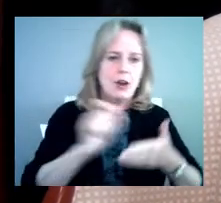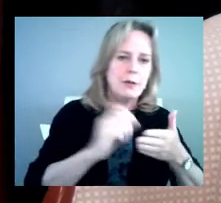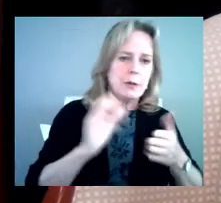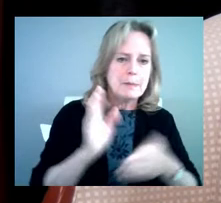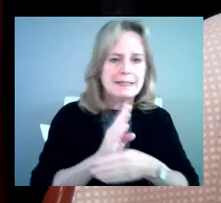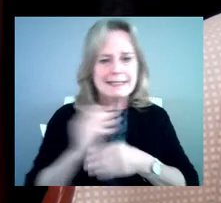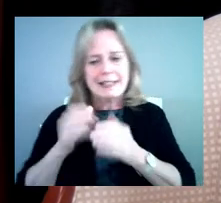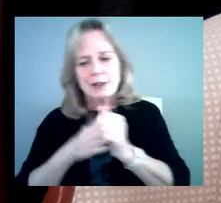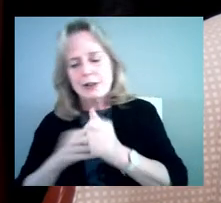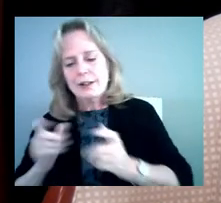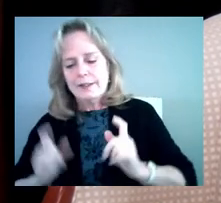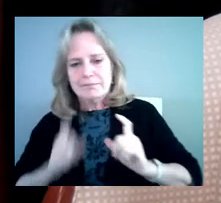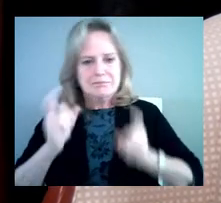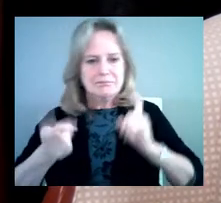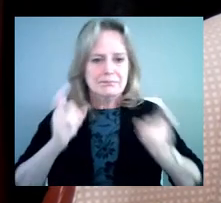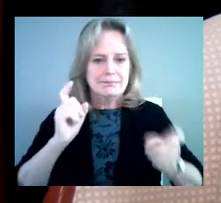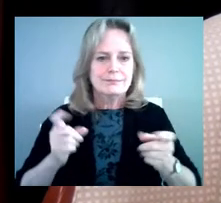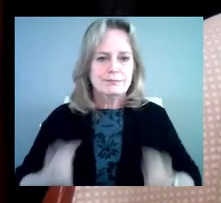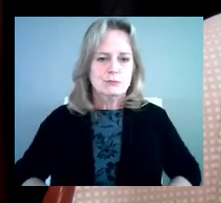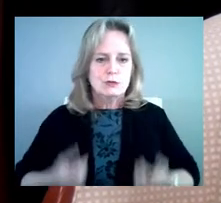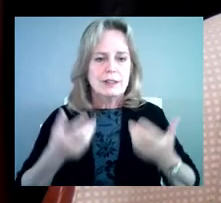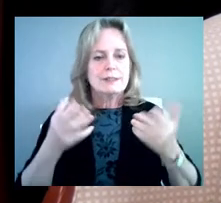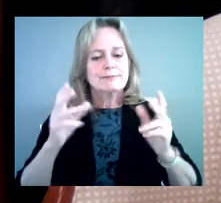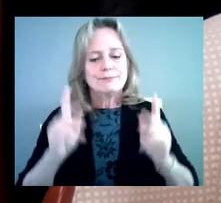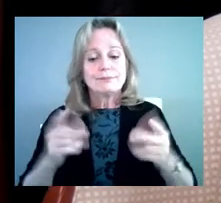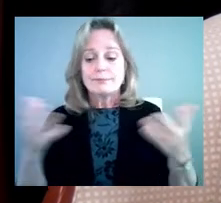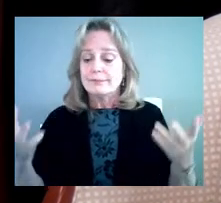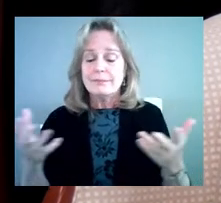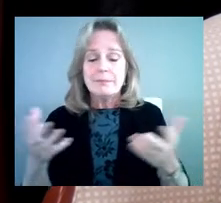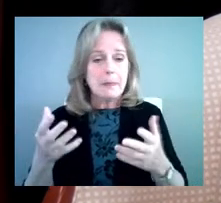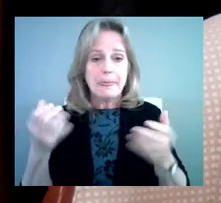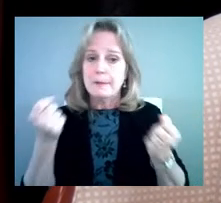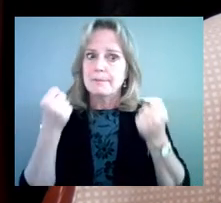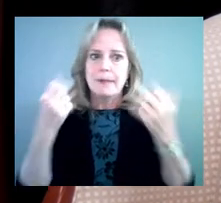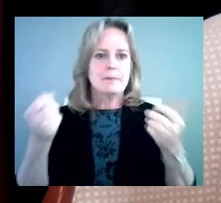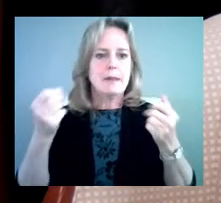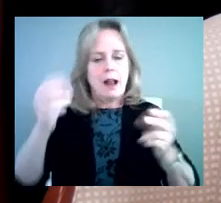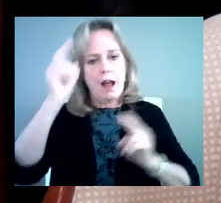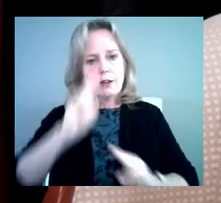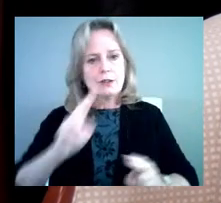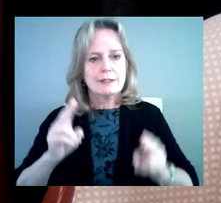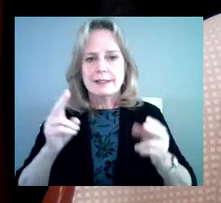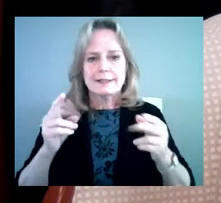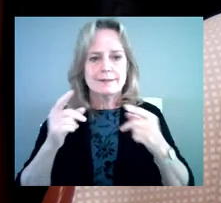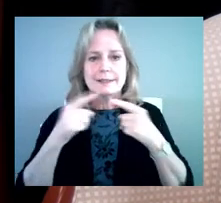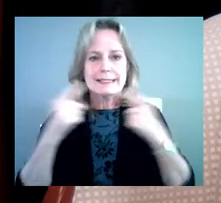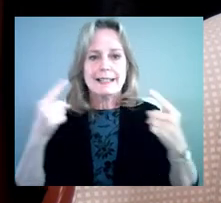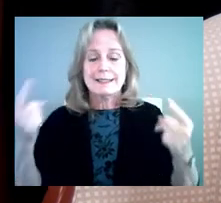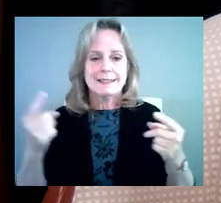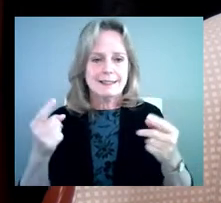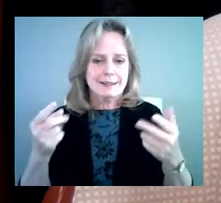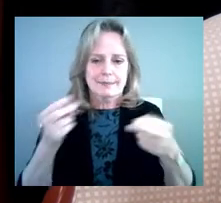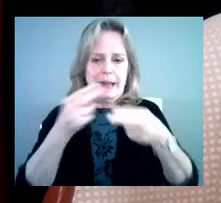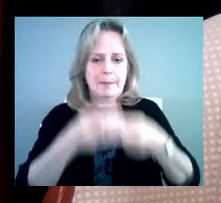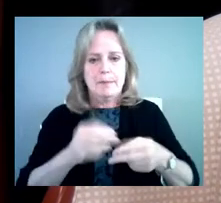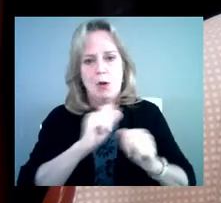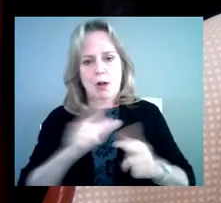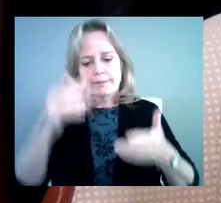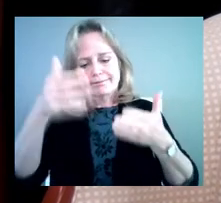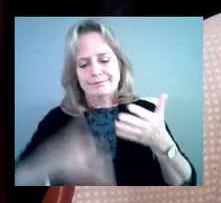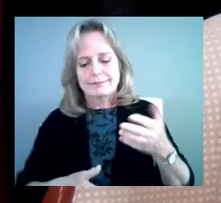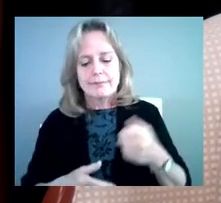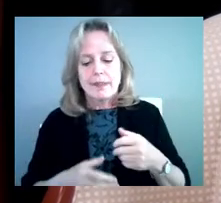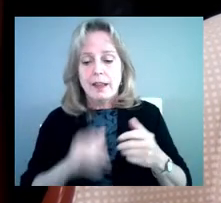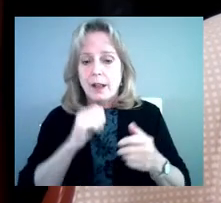leader, philanthropist, and more. Too many honors and hits to name. It's not just being